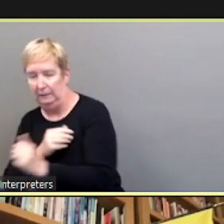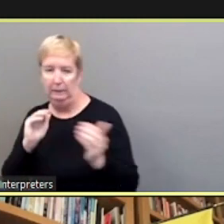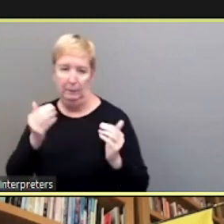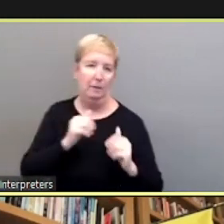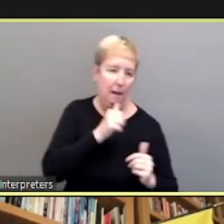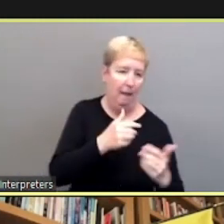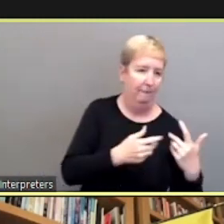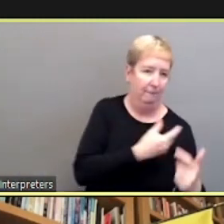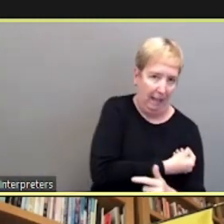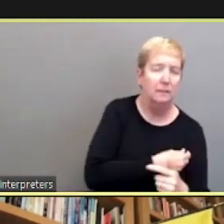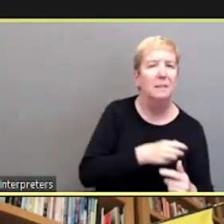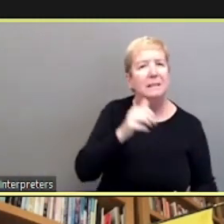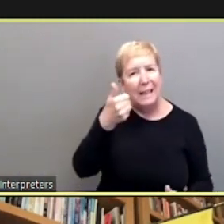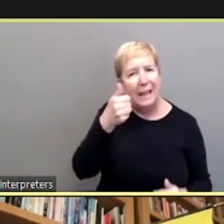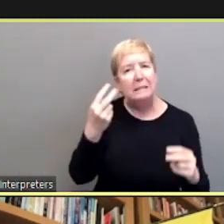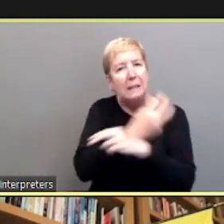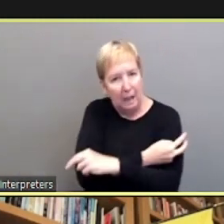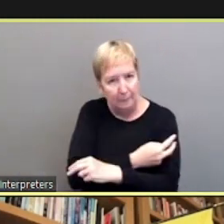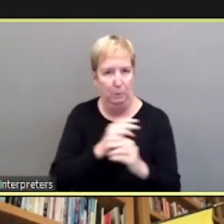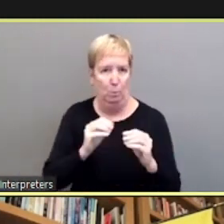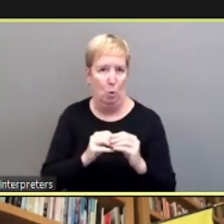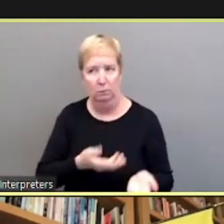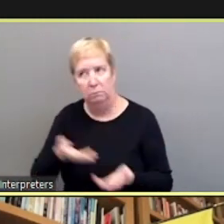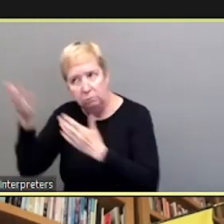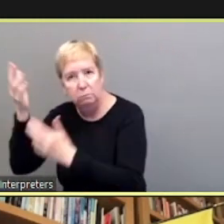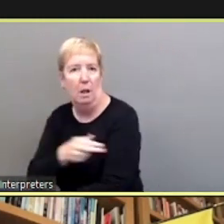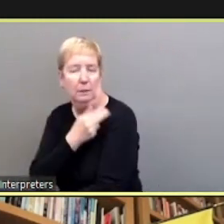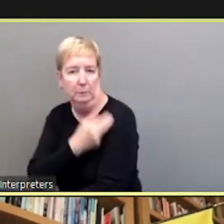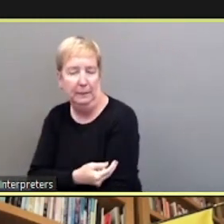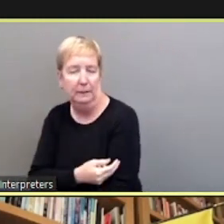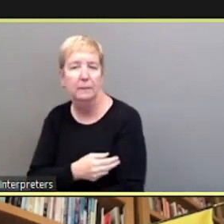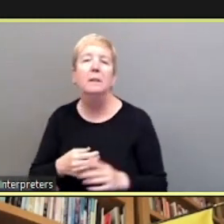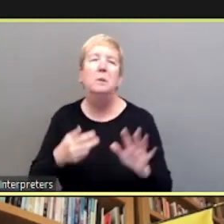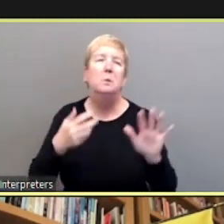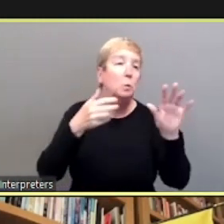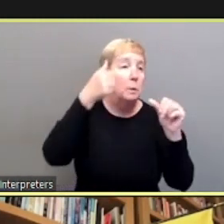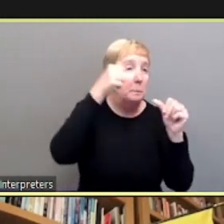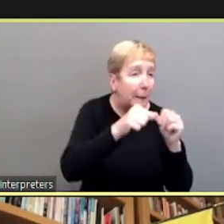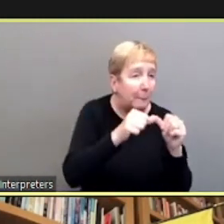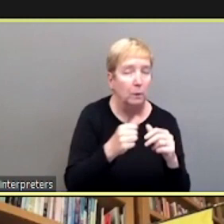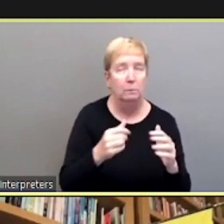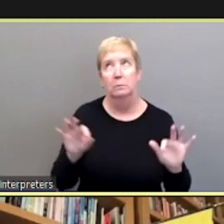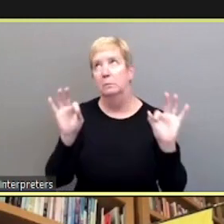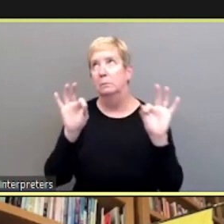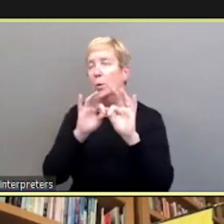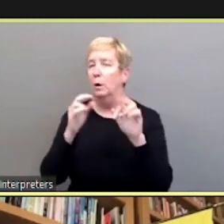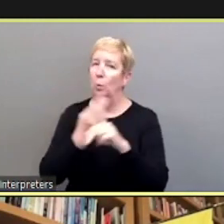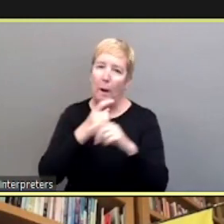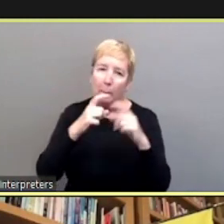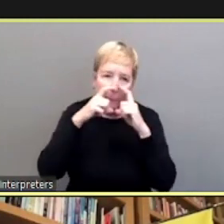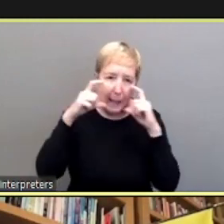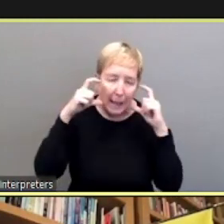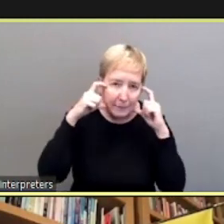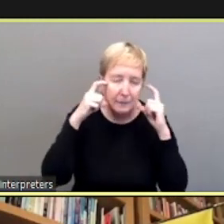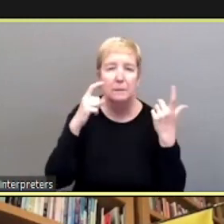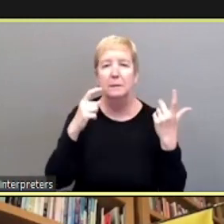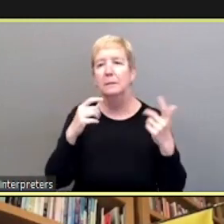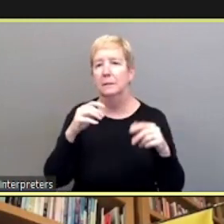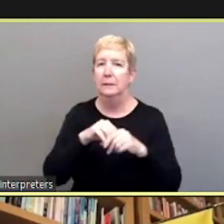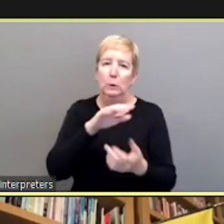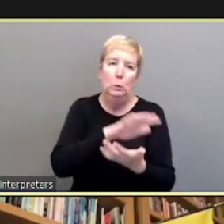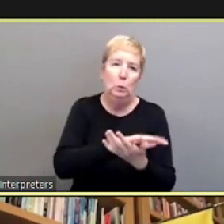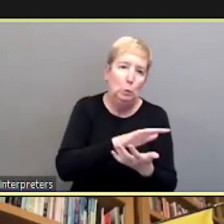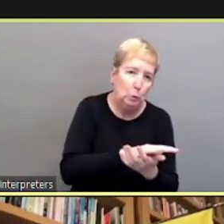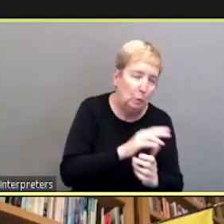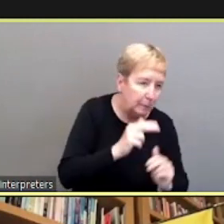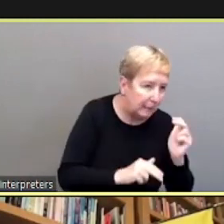reminder to wear a mask in public indoor spaces, all schools. This is for everyone ages 2 and up. It